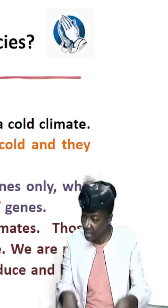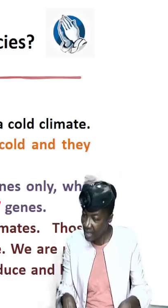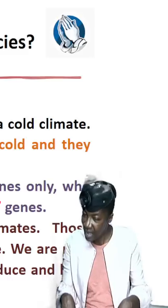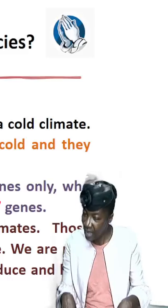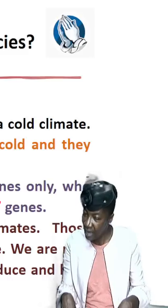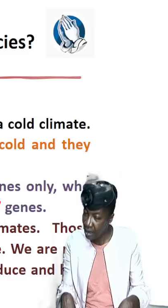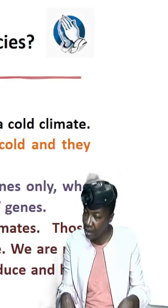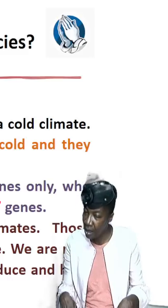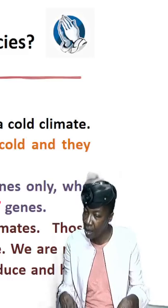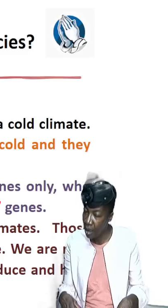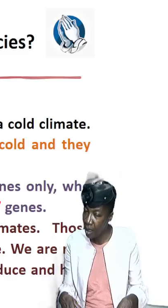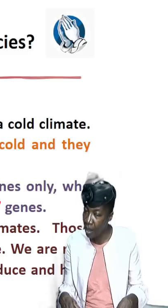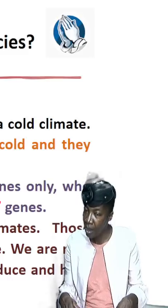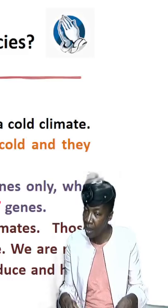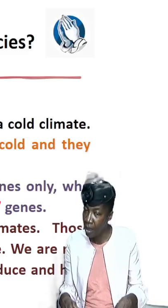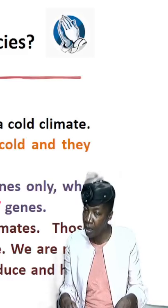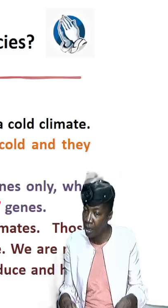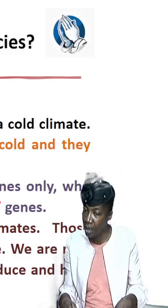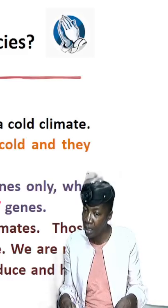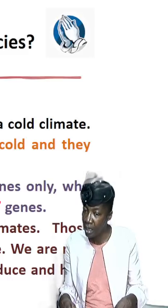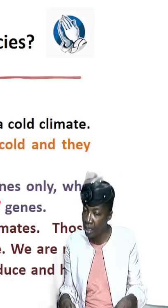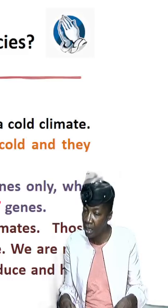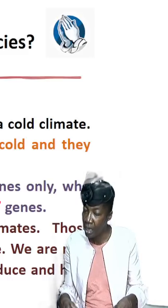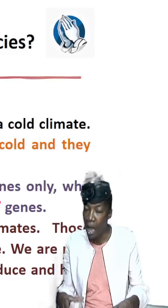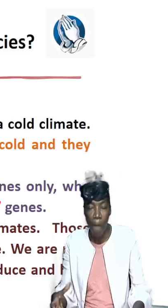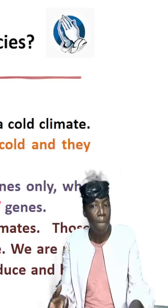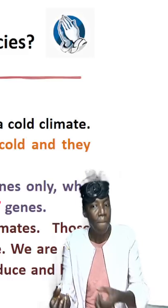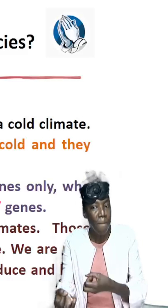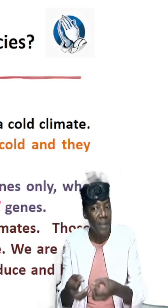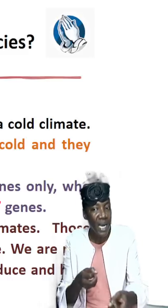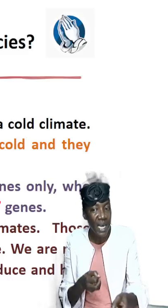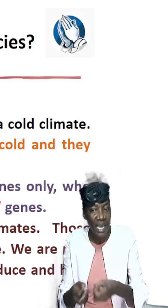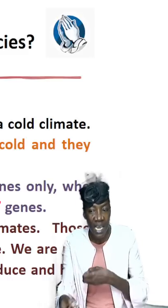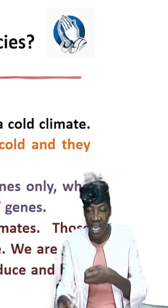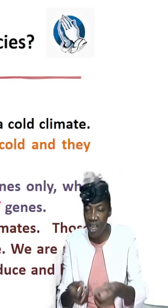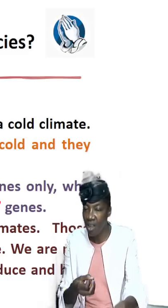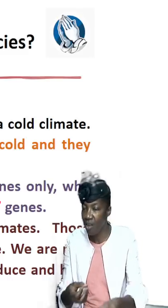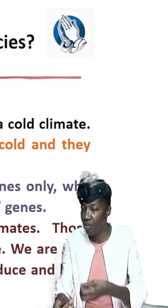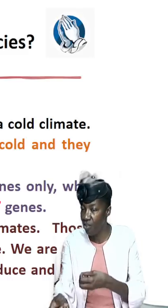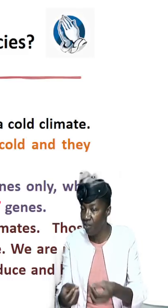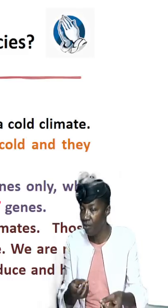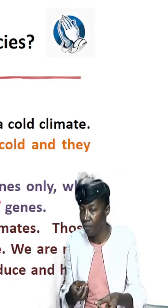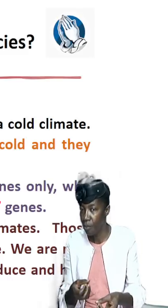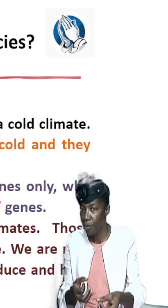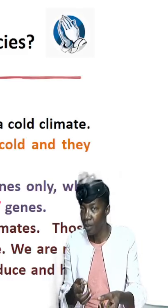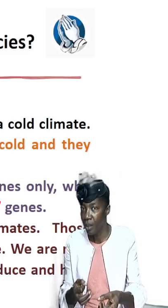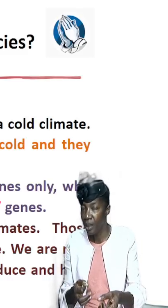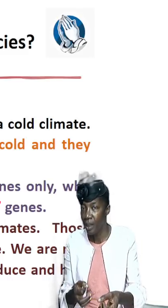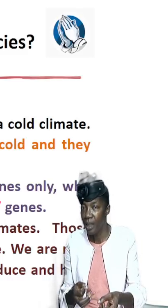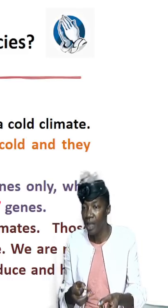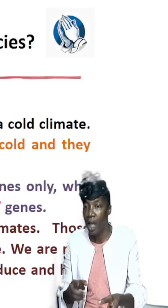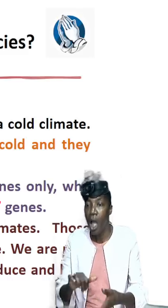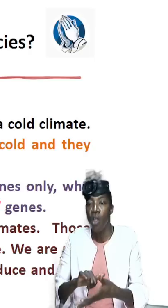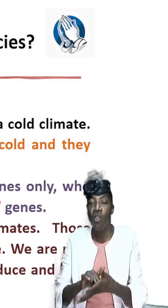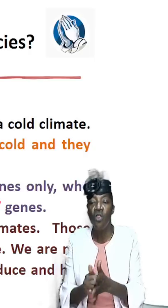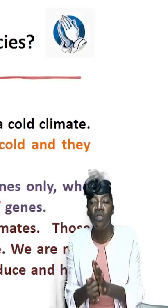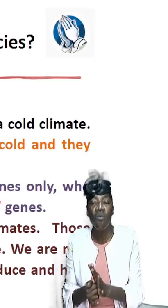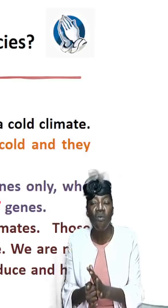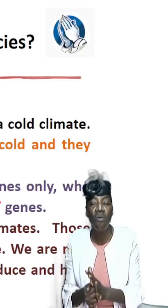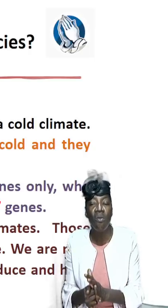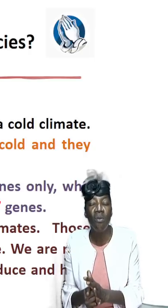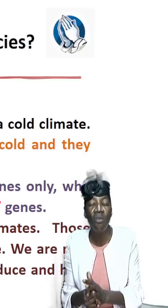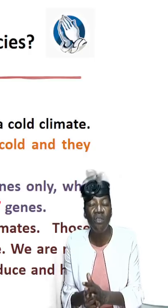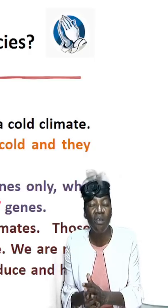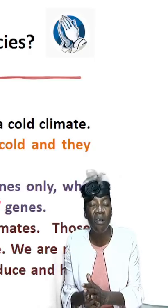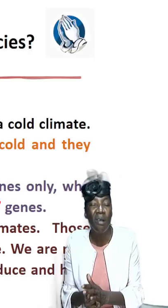the cold condition because they have long hair. Those with the short hair and the medium hair might